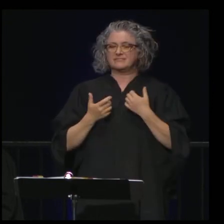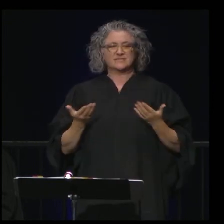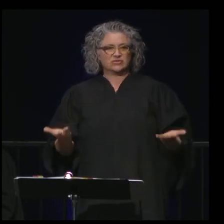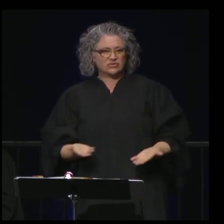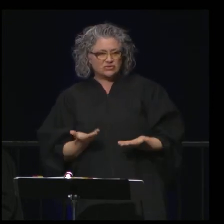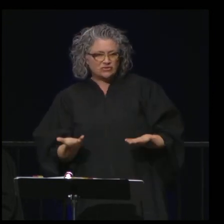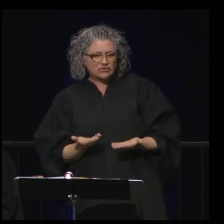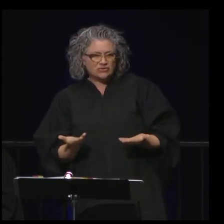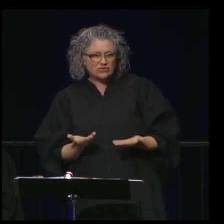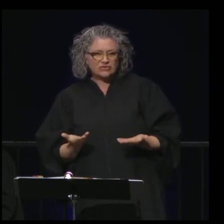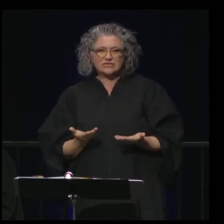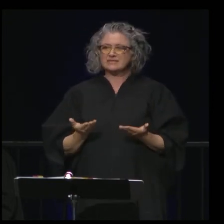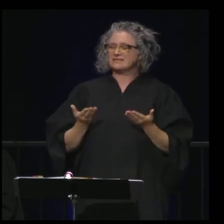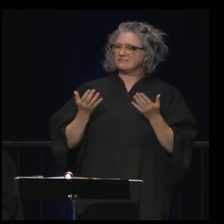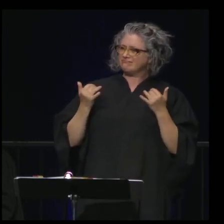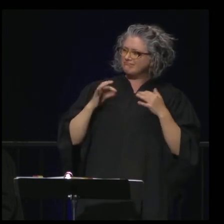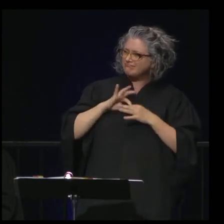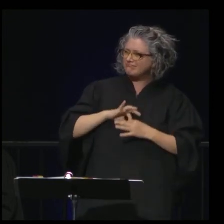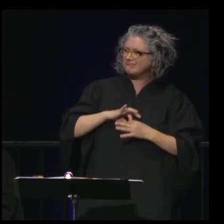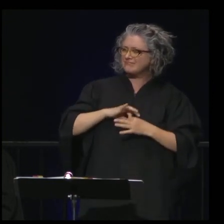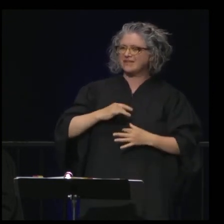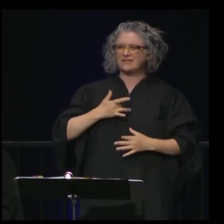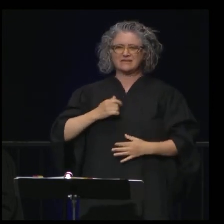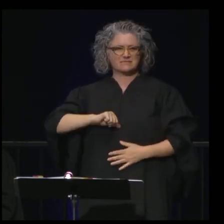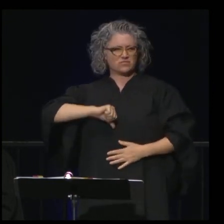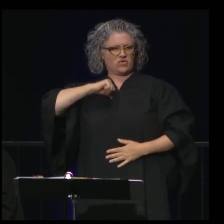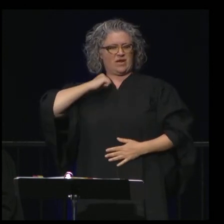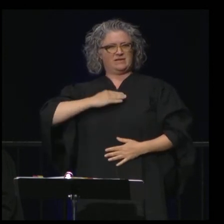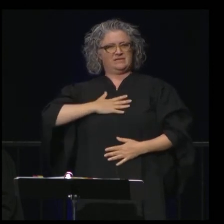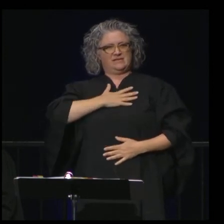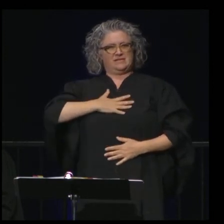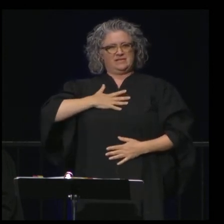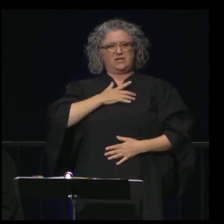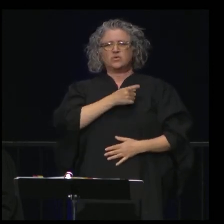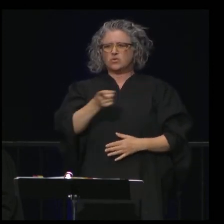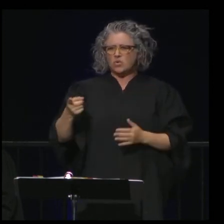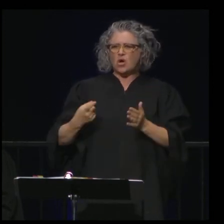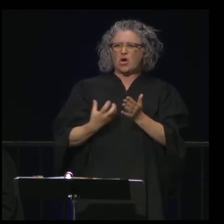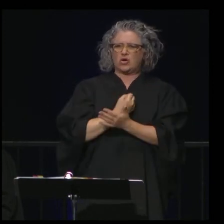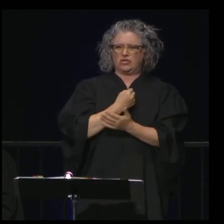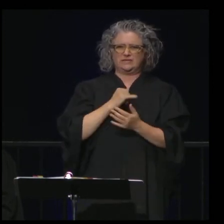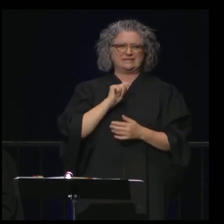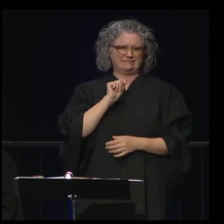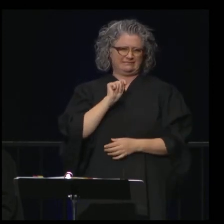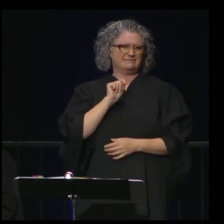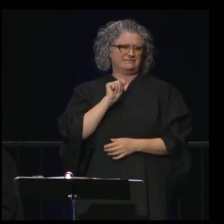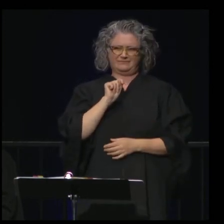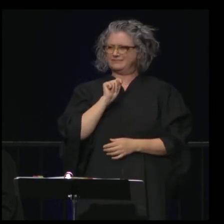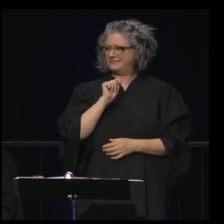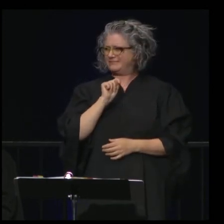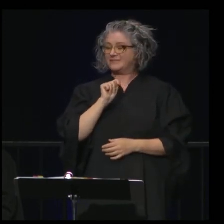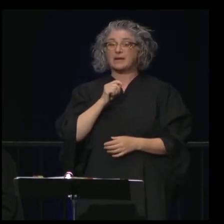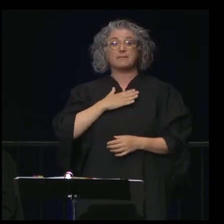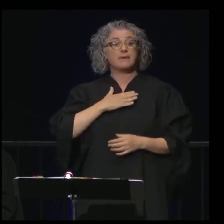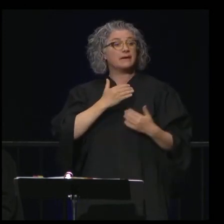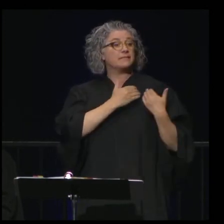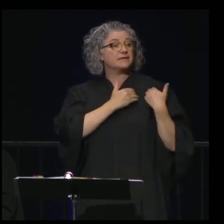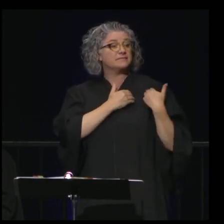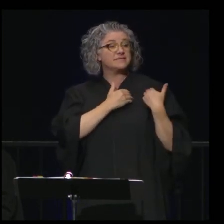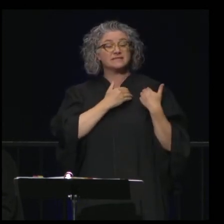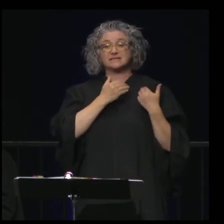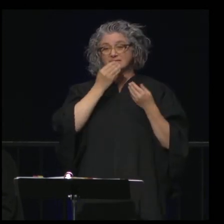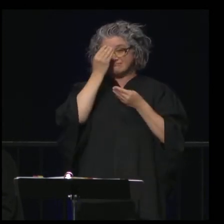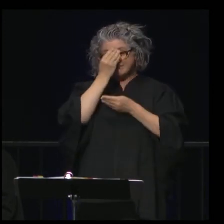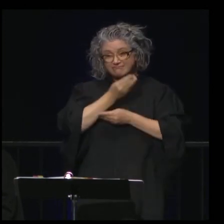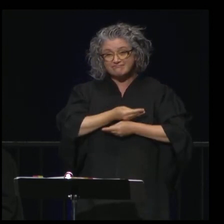moment. Feel the pride in your chest because you have earned it. It's my job here today to send you